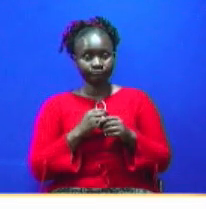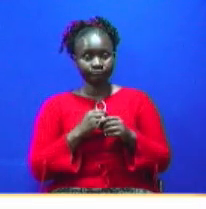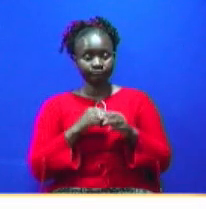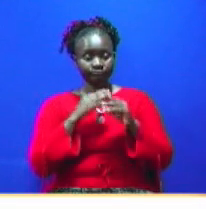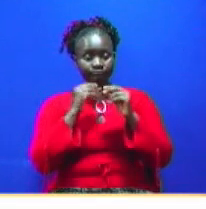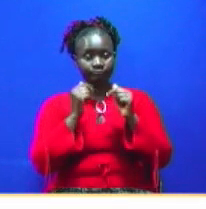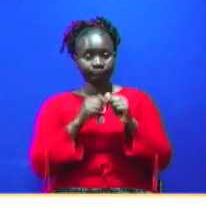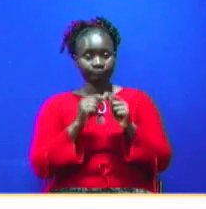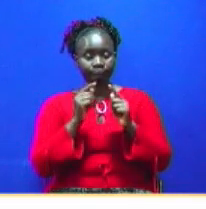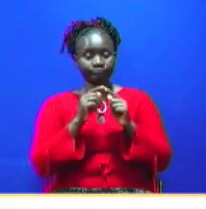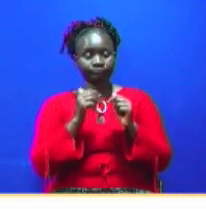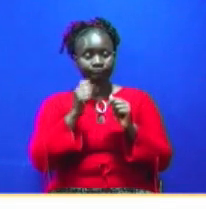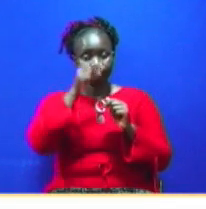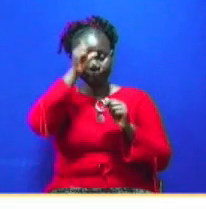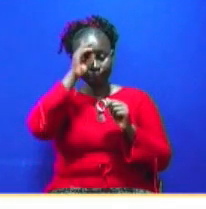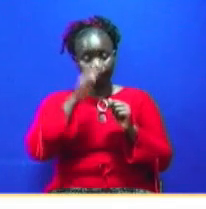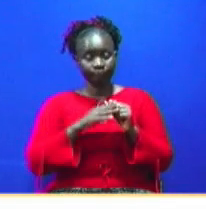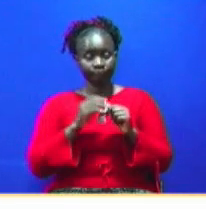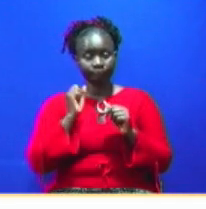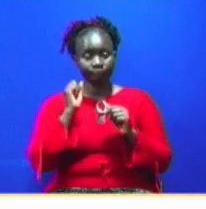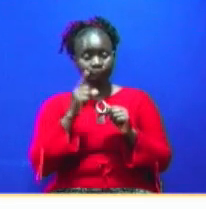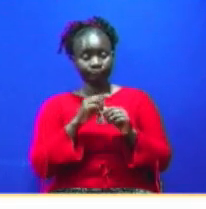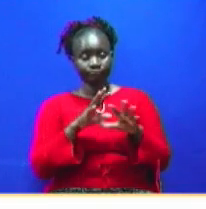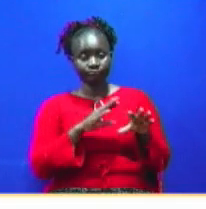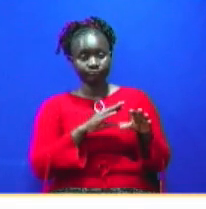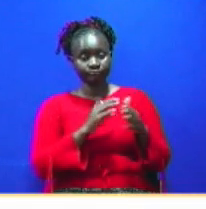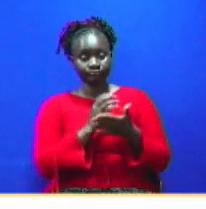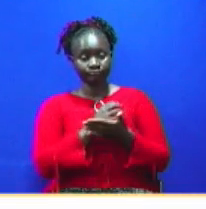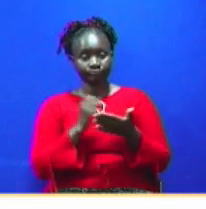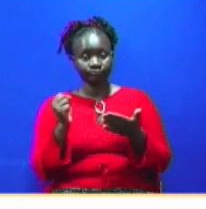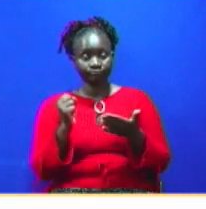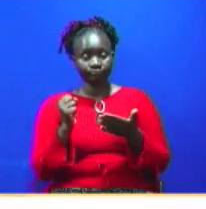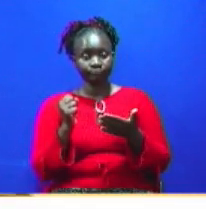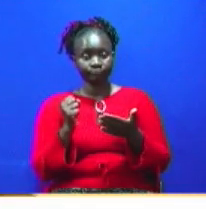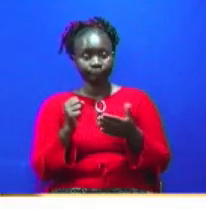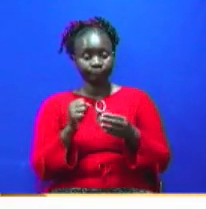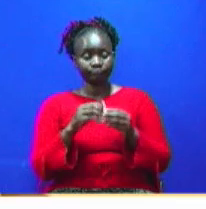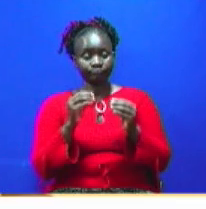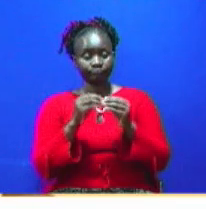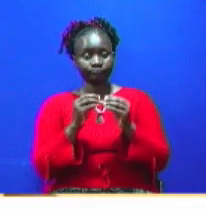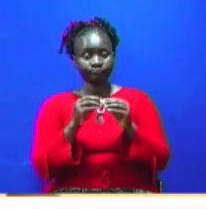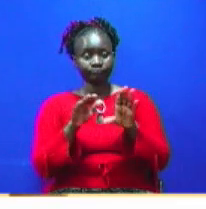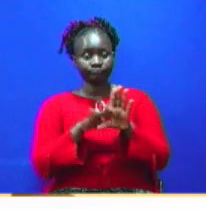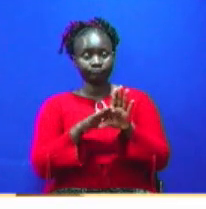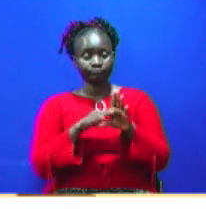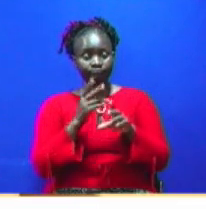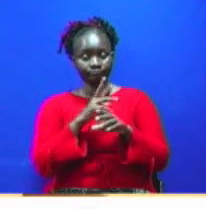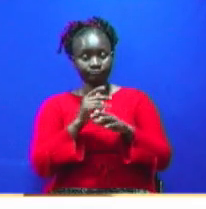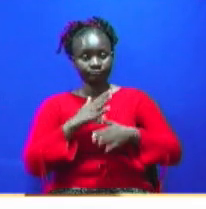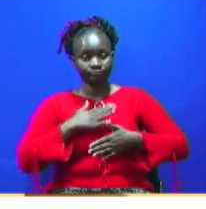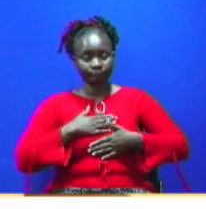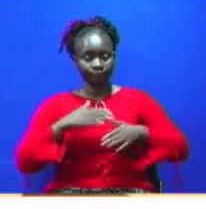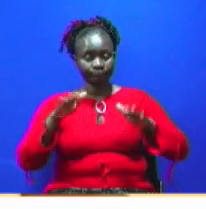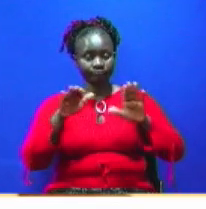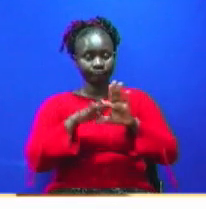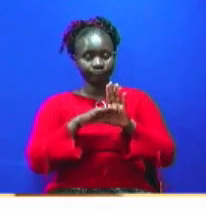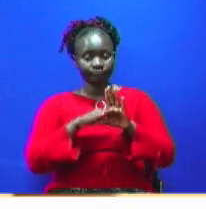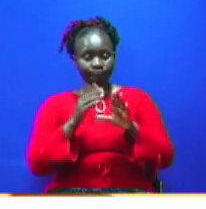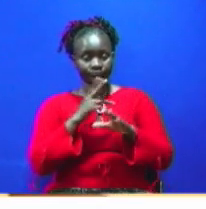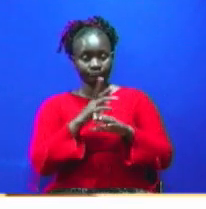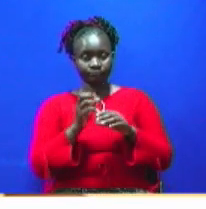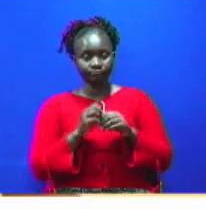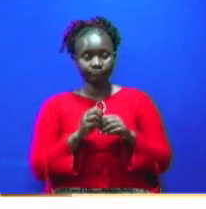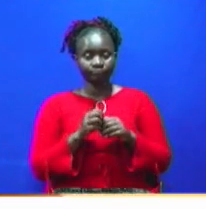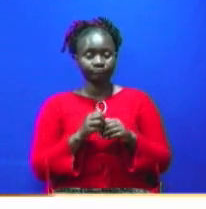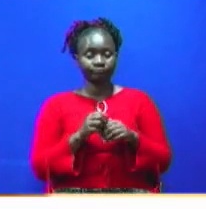governor, and the governor shall dismiss the county executive committee member. Honorable members, having not